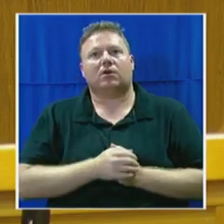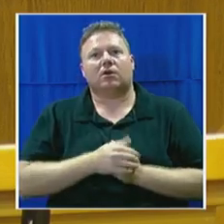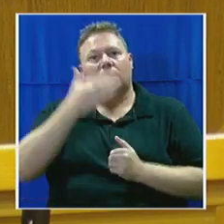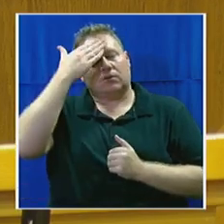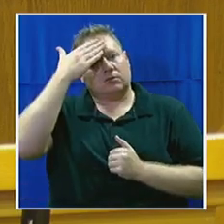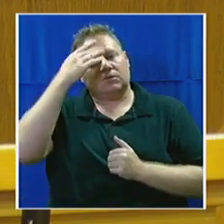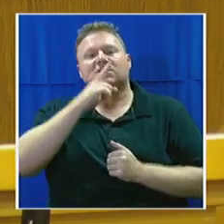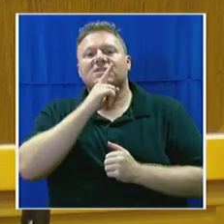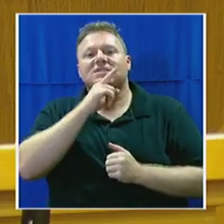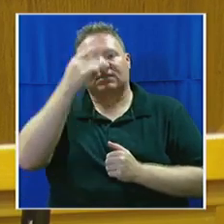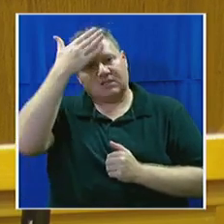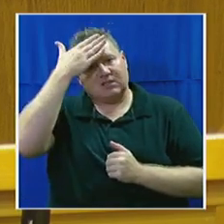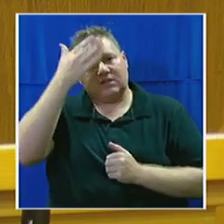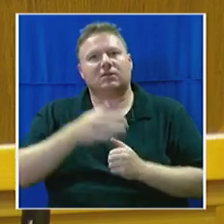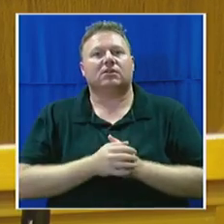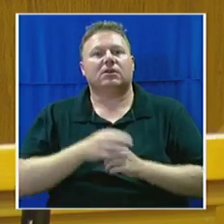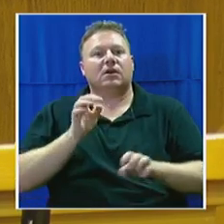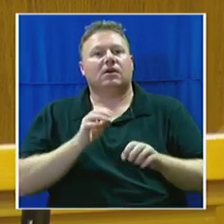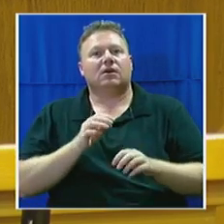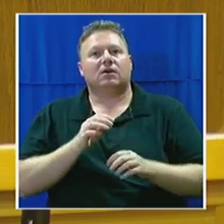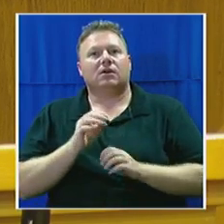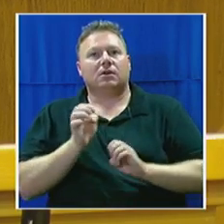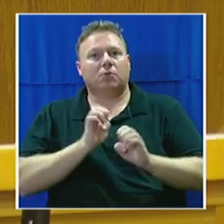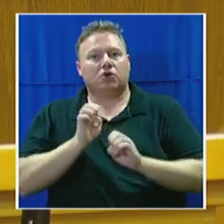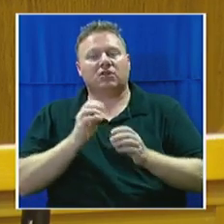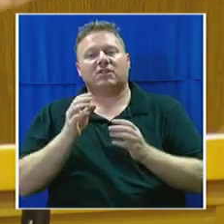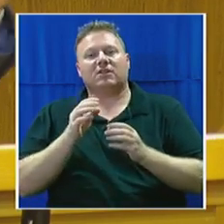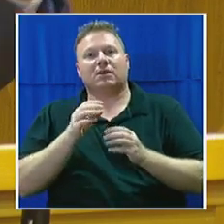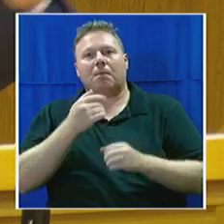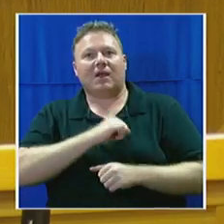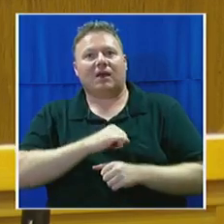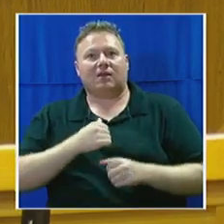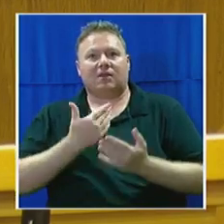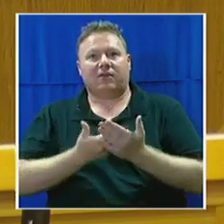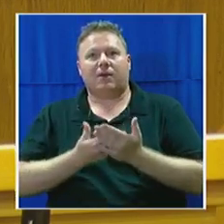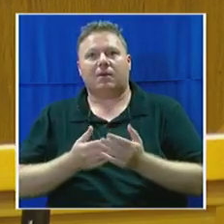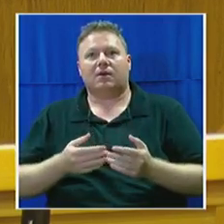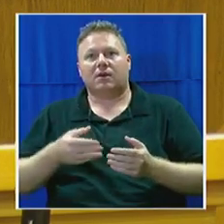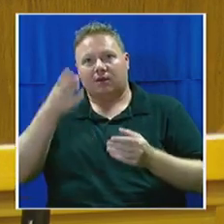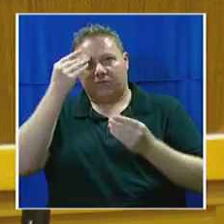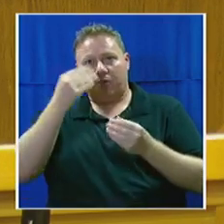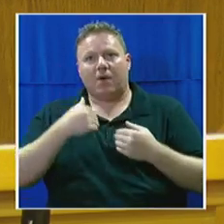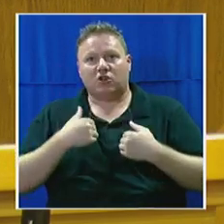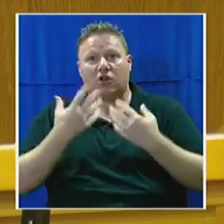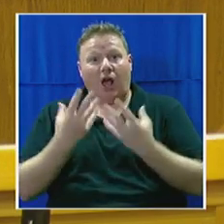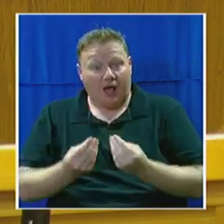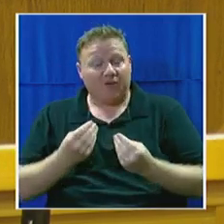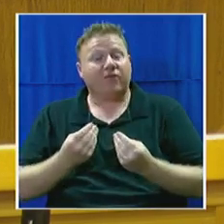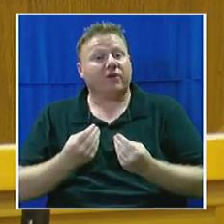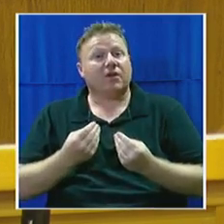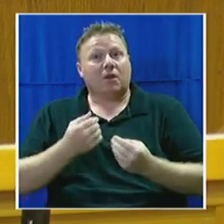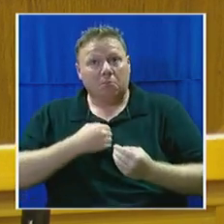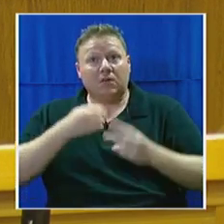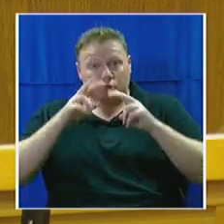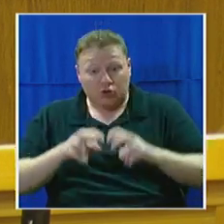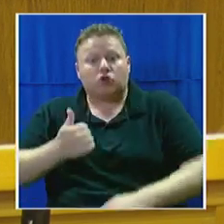available. Medical service emergencies are available at the airports and others. This is the information. I have done my research into this, believe